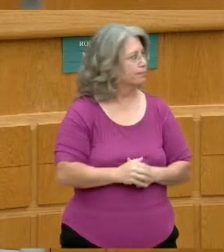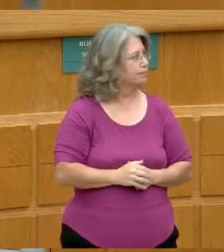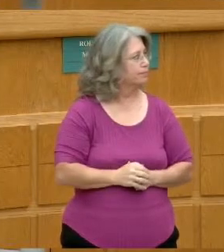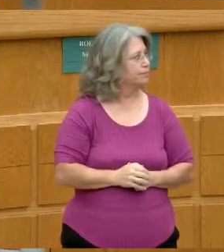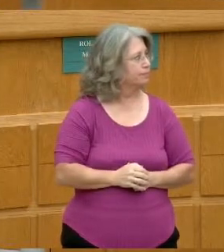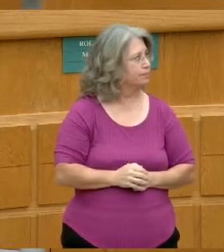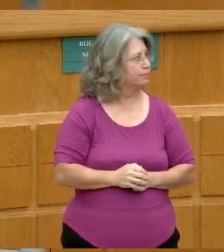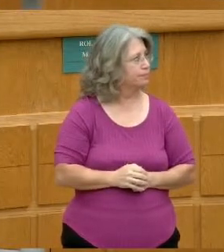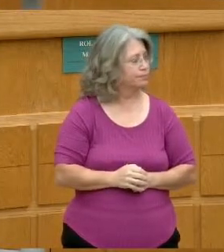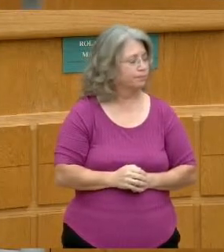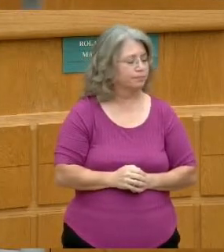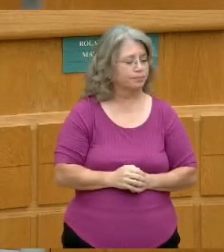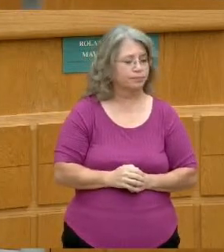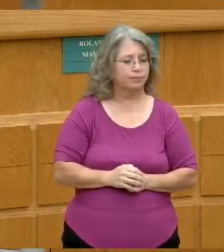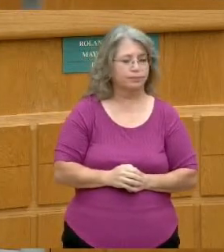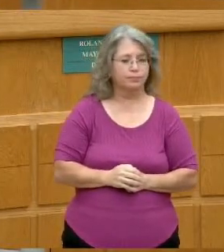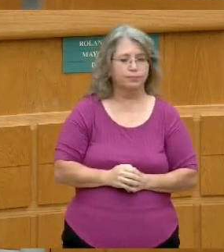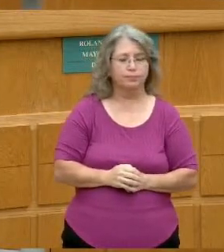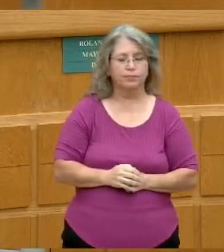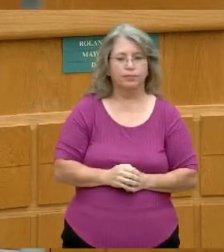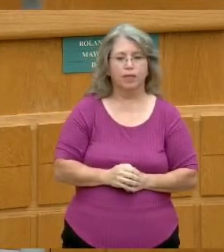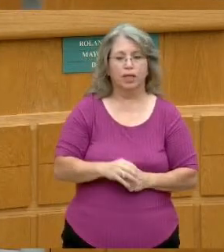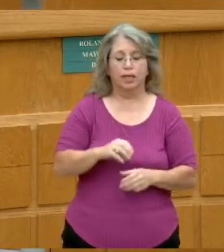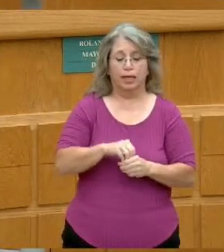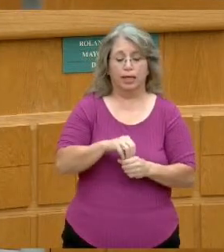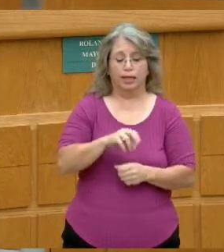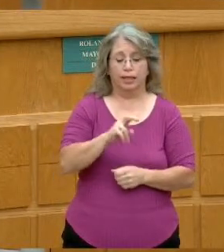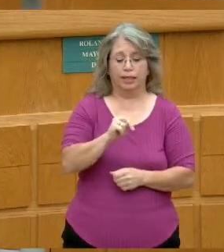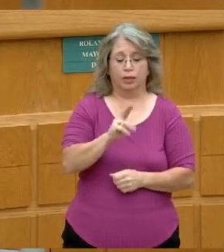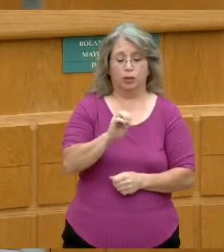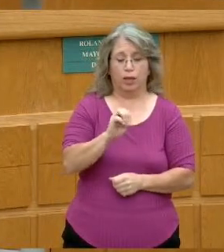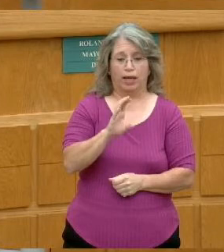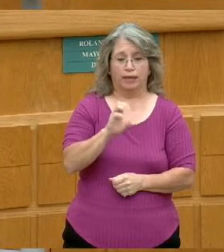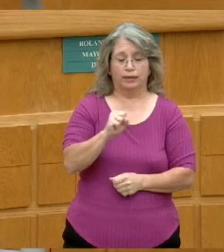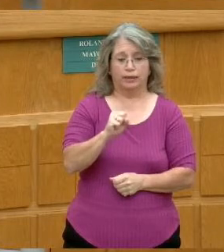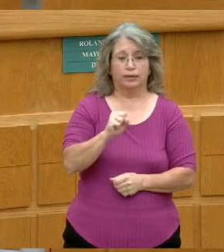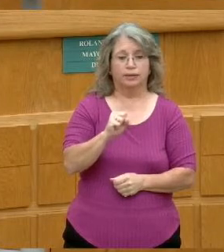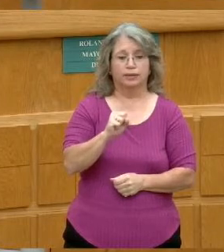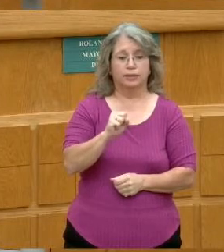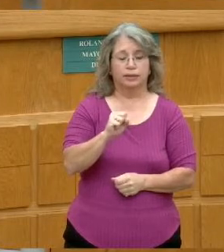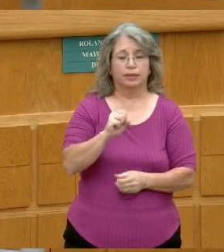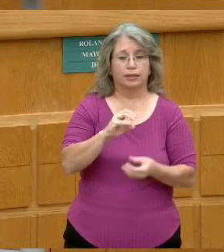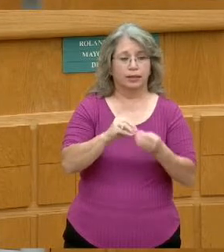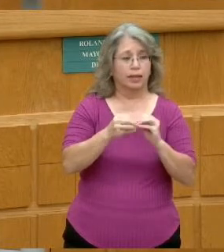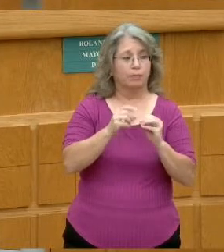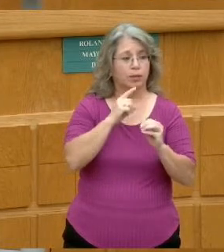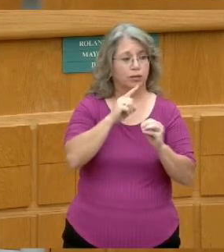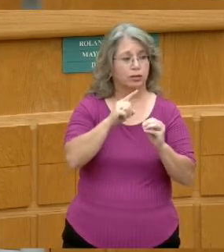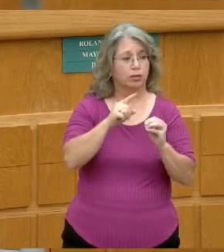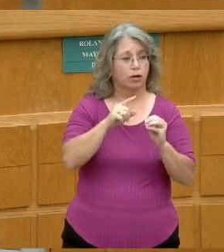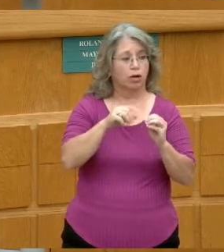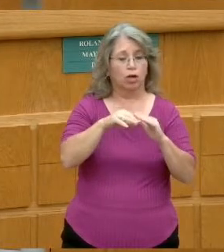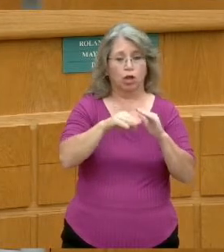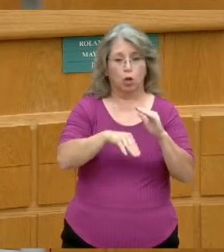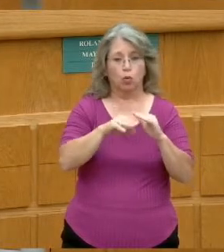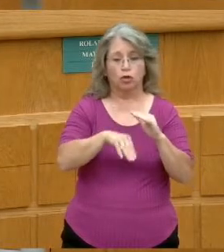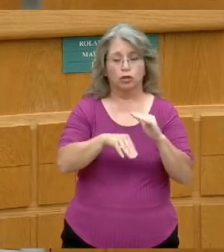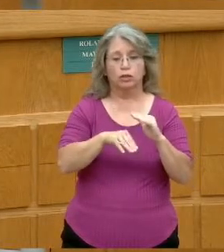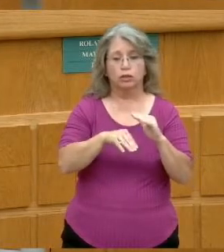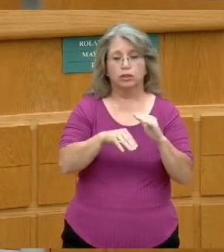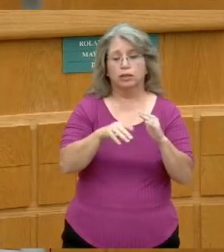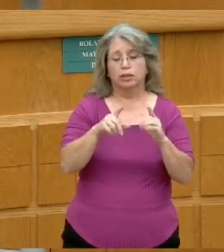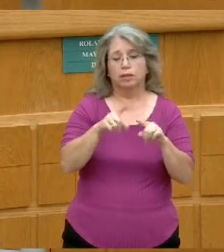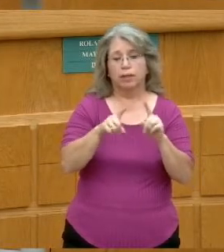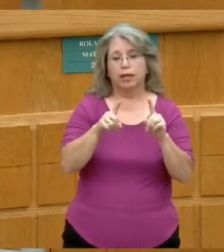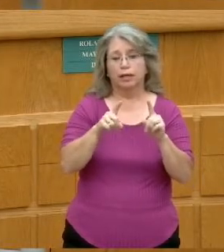In Nueces, again, the number of cases are lower, and I defer to manager Zanoni's slides if they were updated for today. These